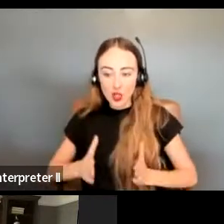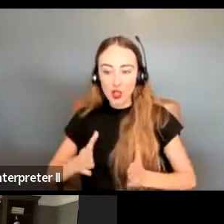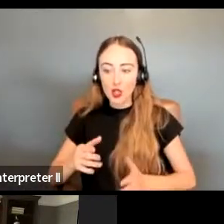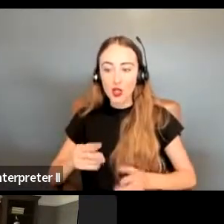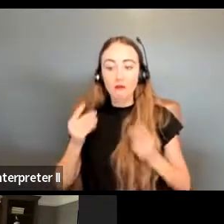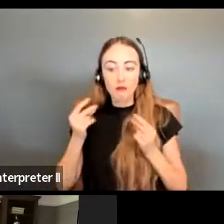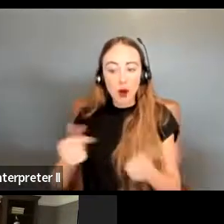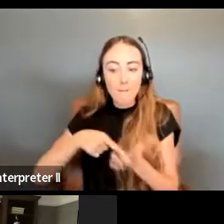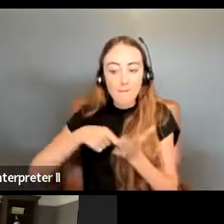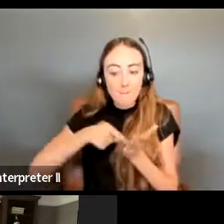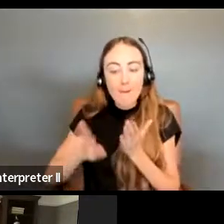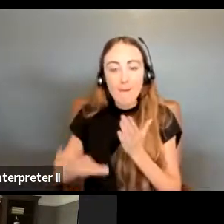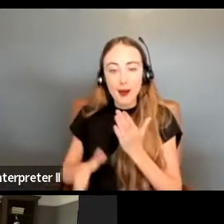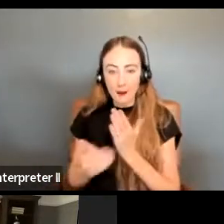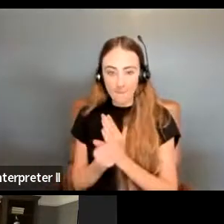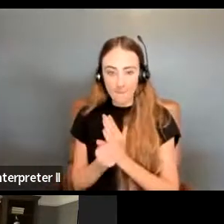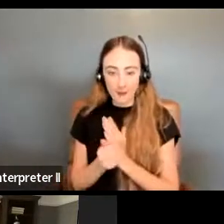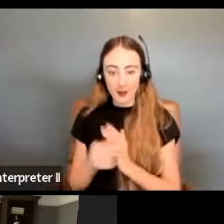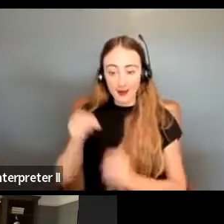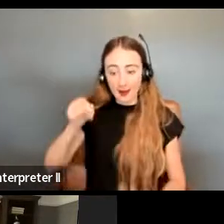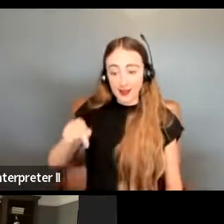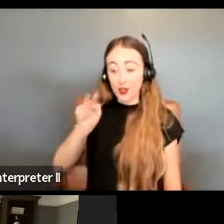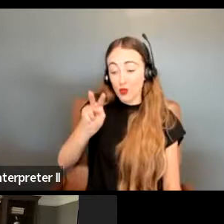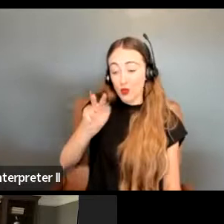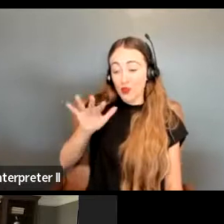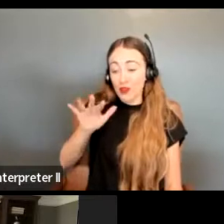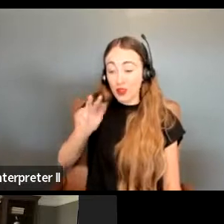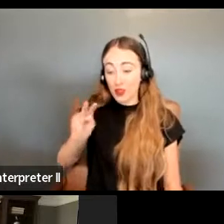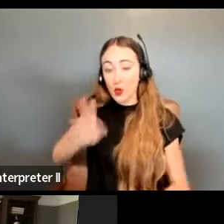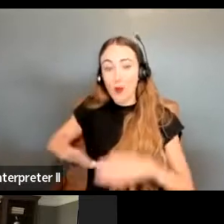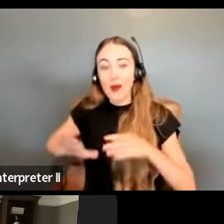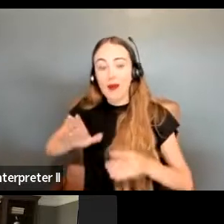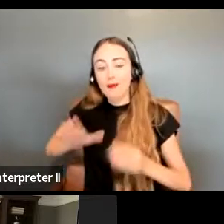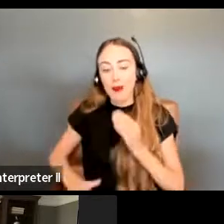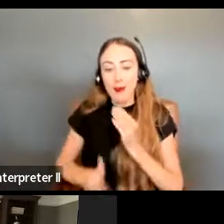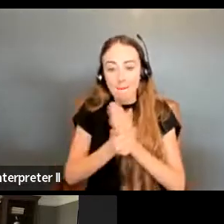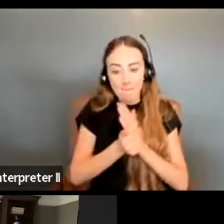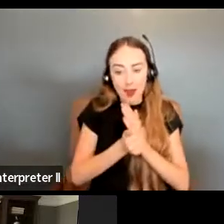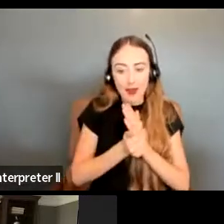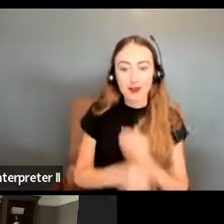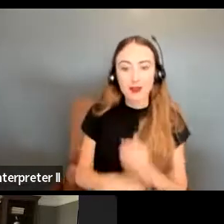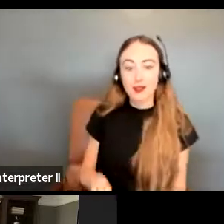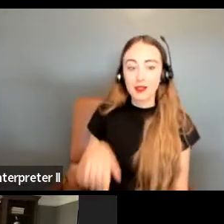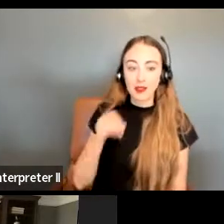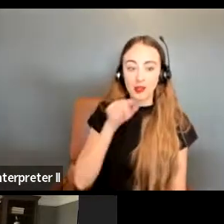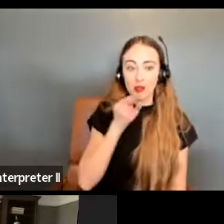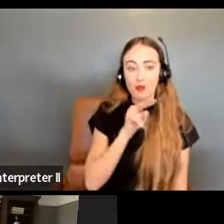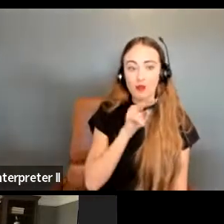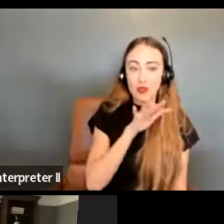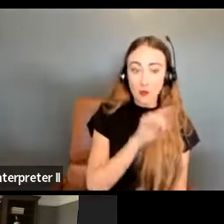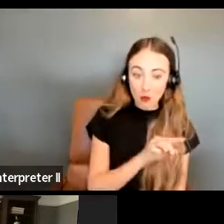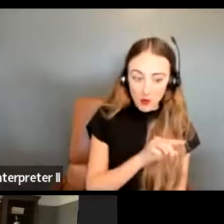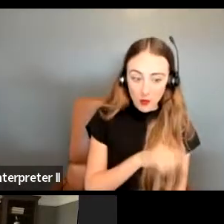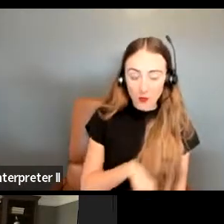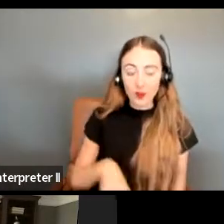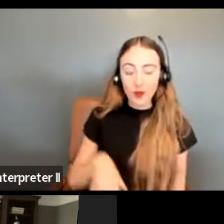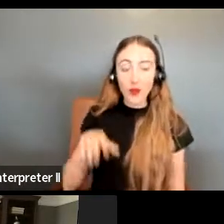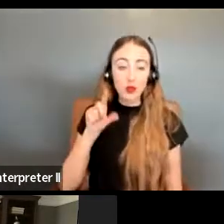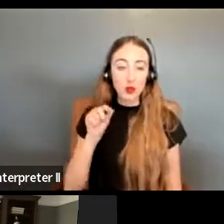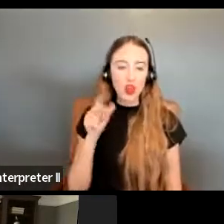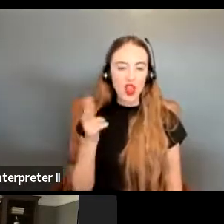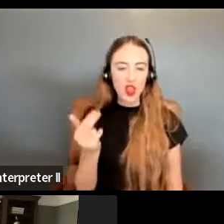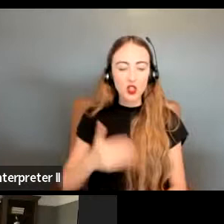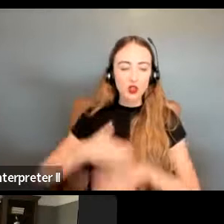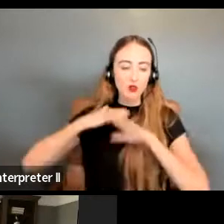2021. Bill 24-252 would amend the Private Contractor and Subcontractor Prompt Payment Act of 2013 to prohibit